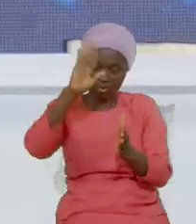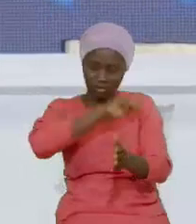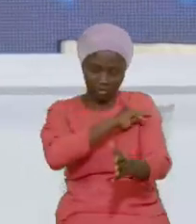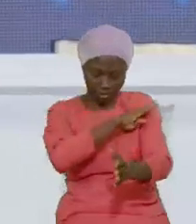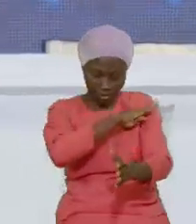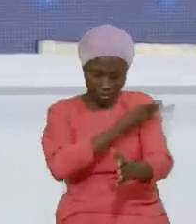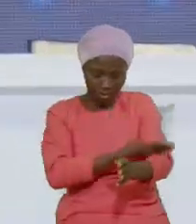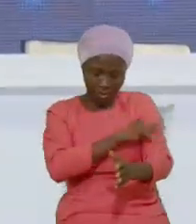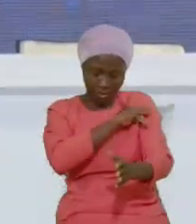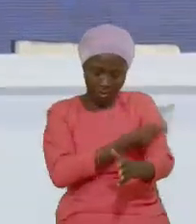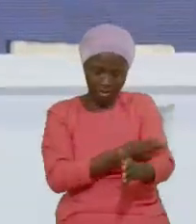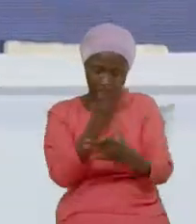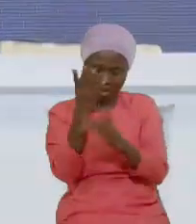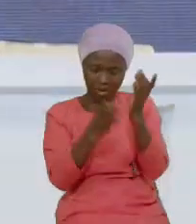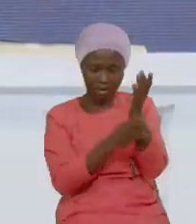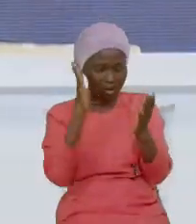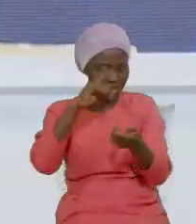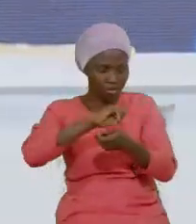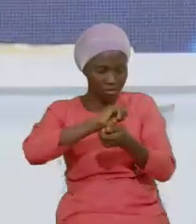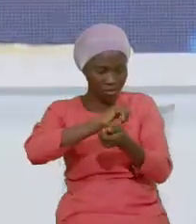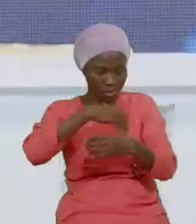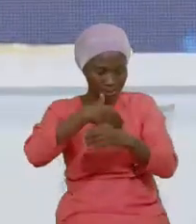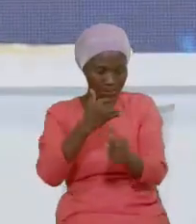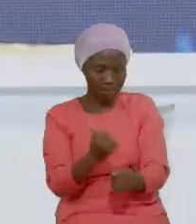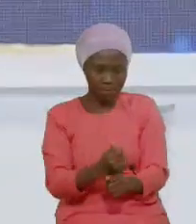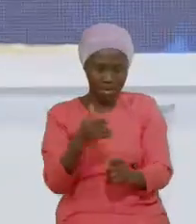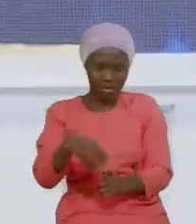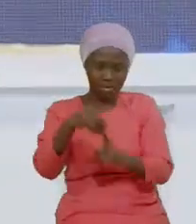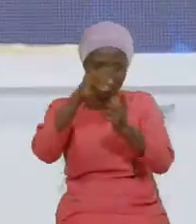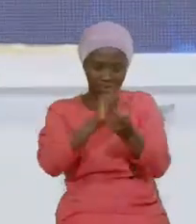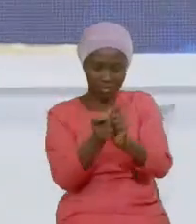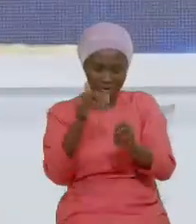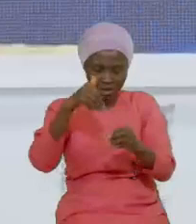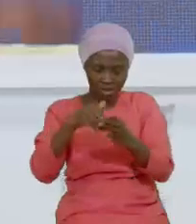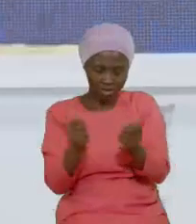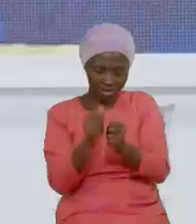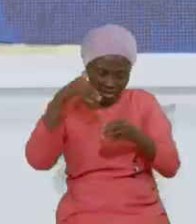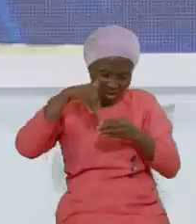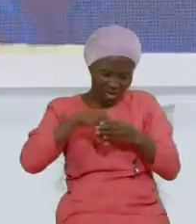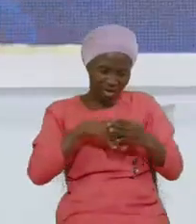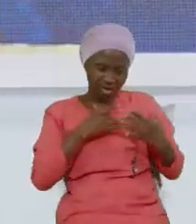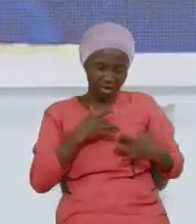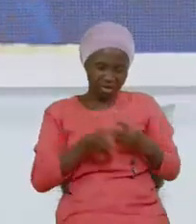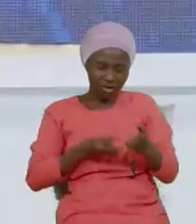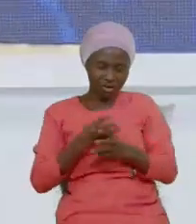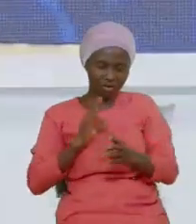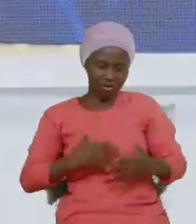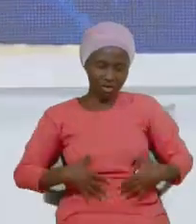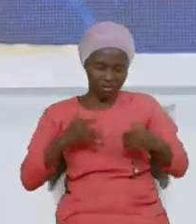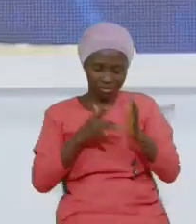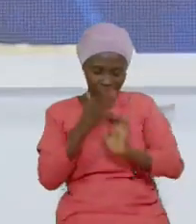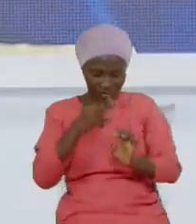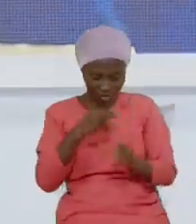will make a definite change in the inner world of our lives, in Jesus'